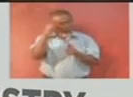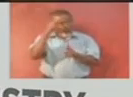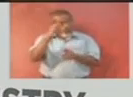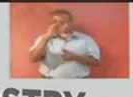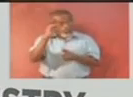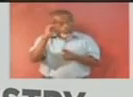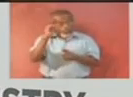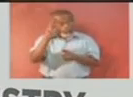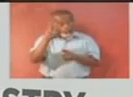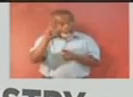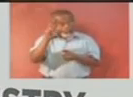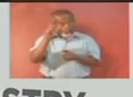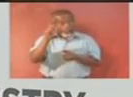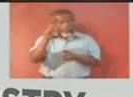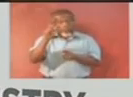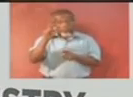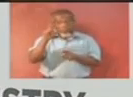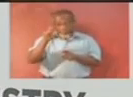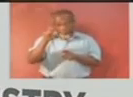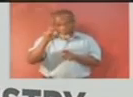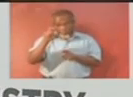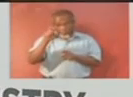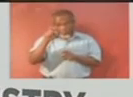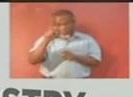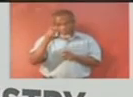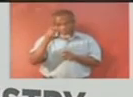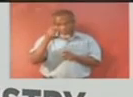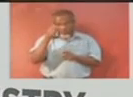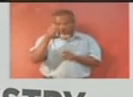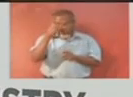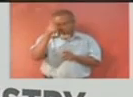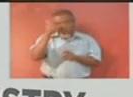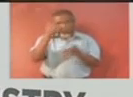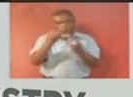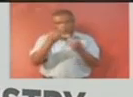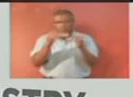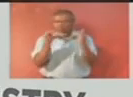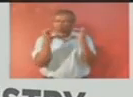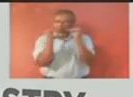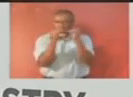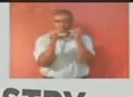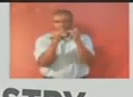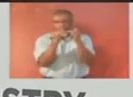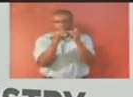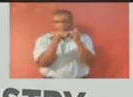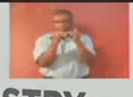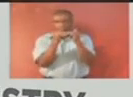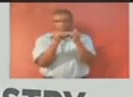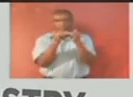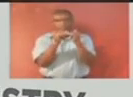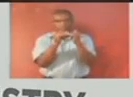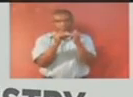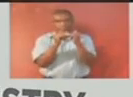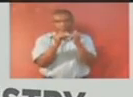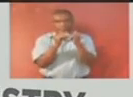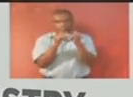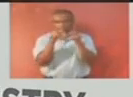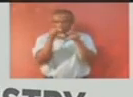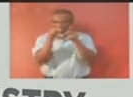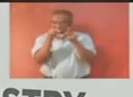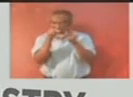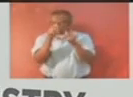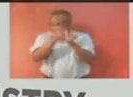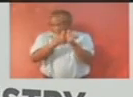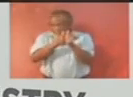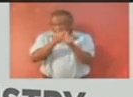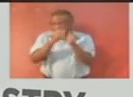is to achieve equity. That's why that 20% of the population of each country being eligible to